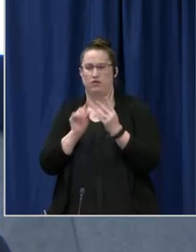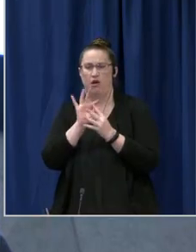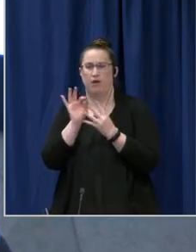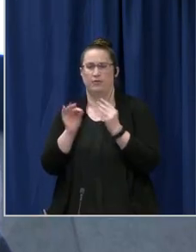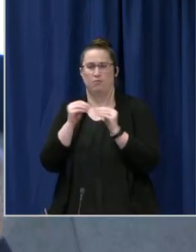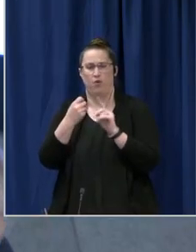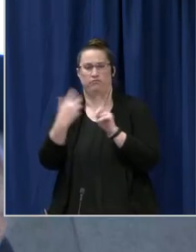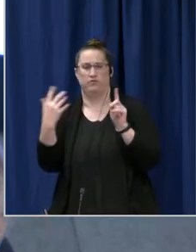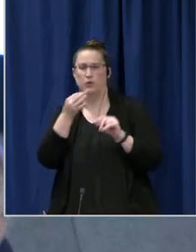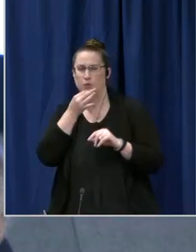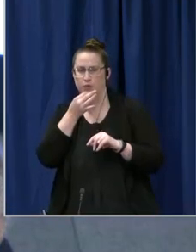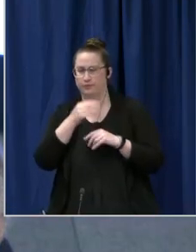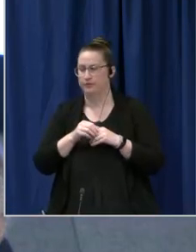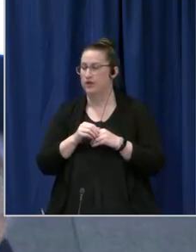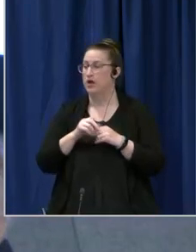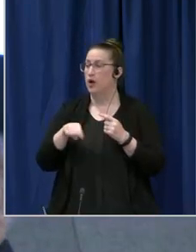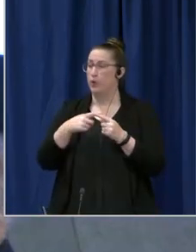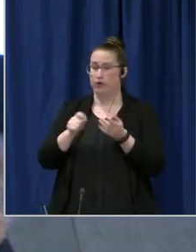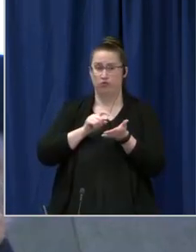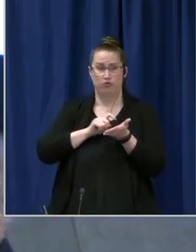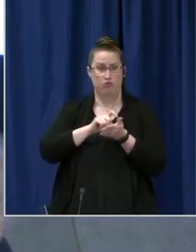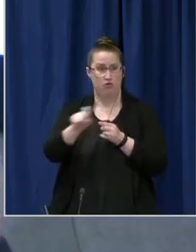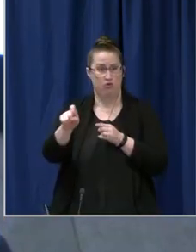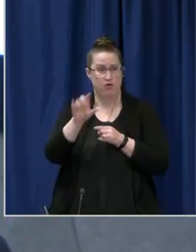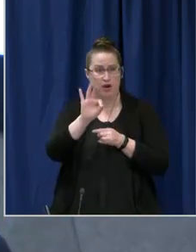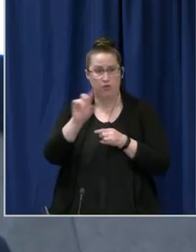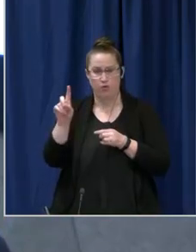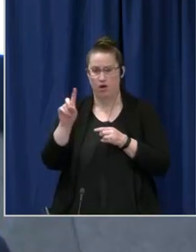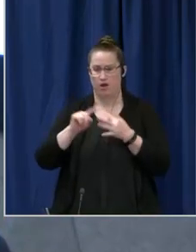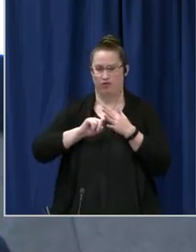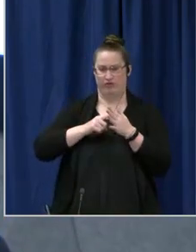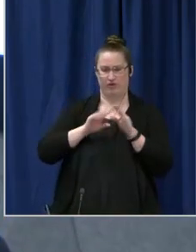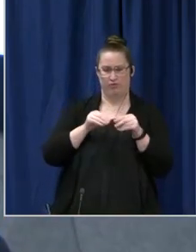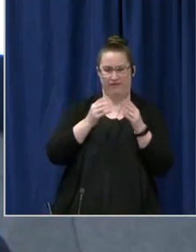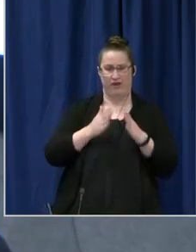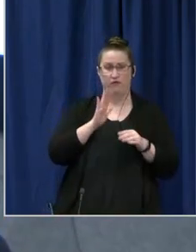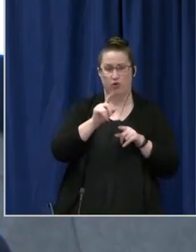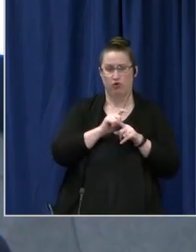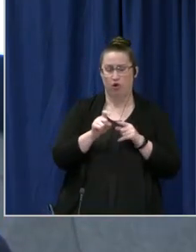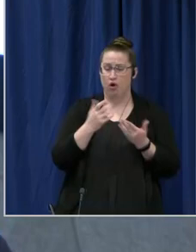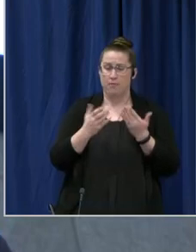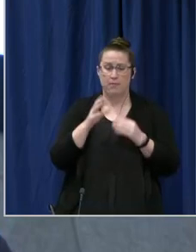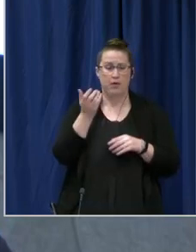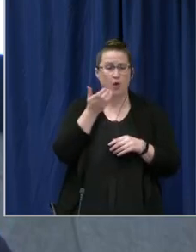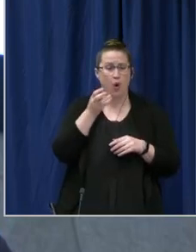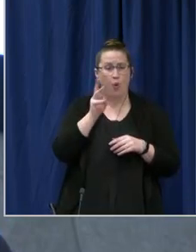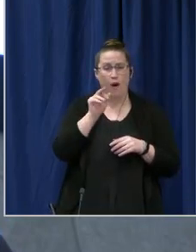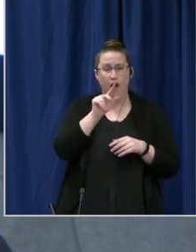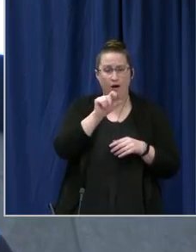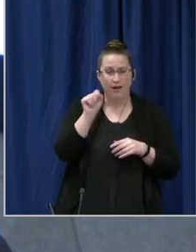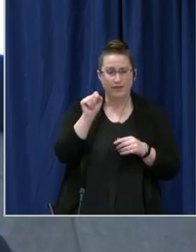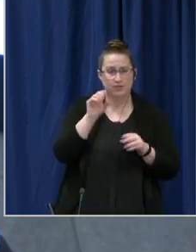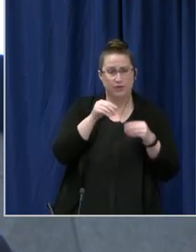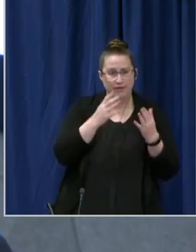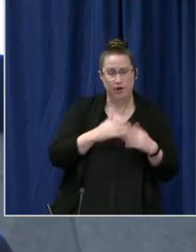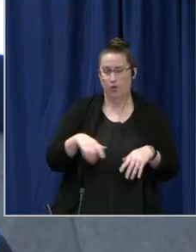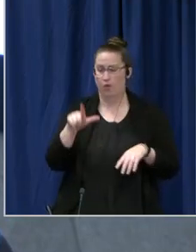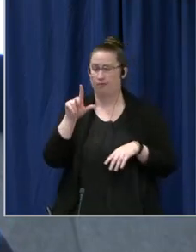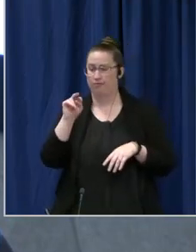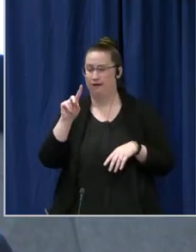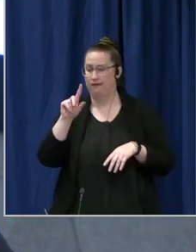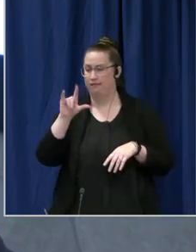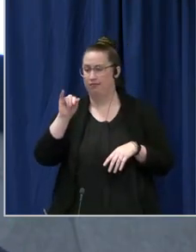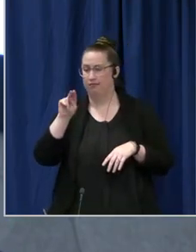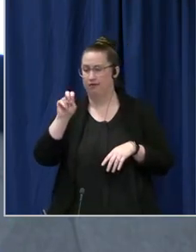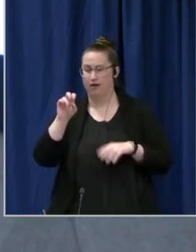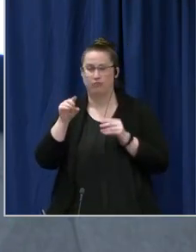shortly. When you dial 911, the originating provider for your call, which could be a wireless provider or a landline provider, for example,